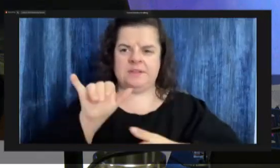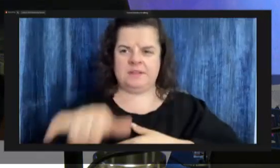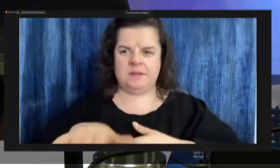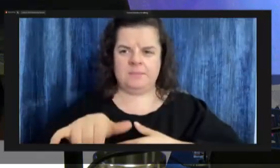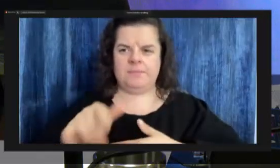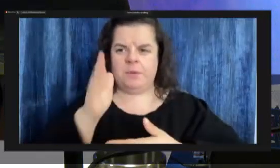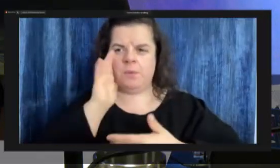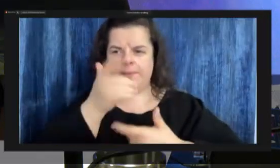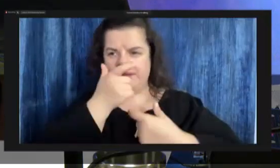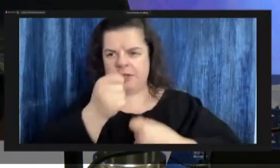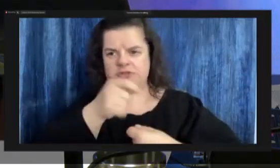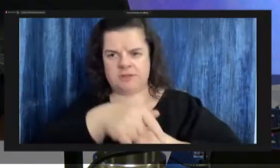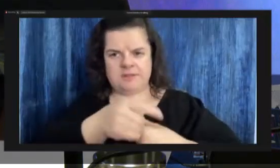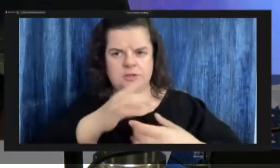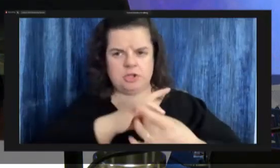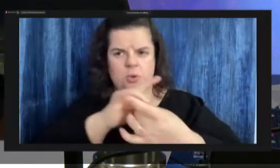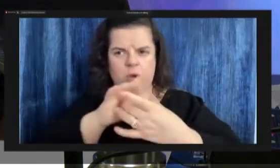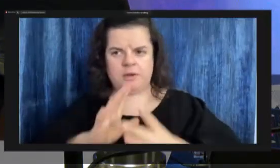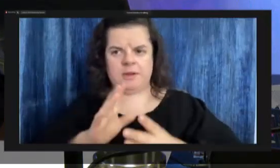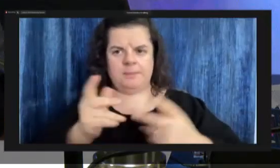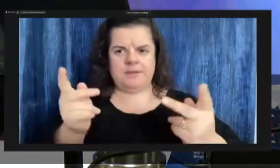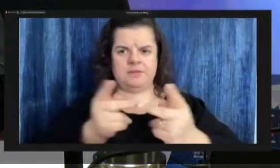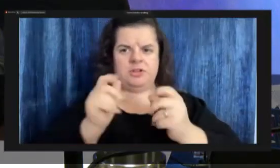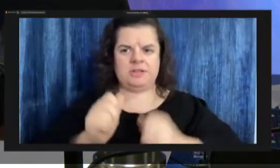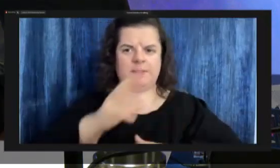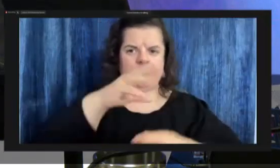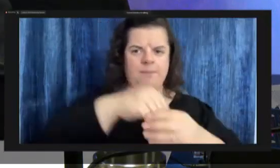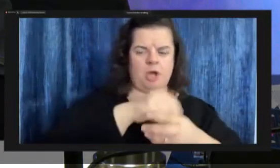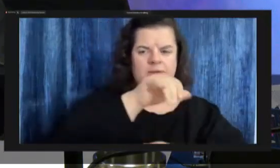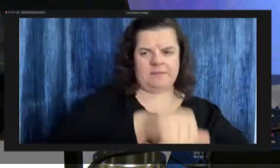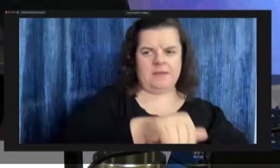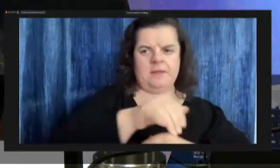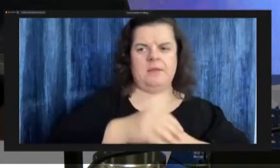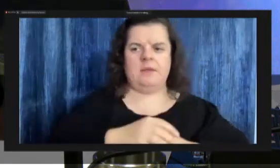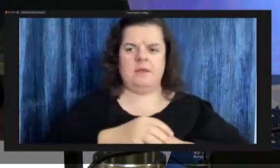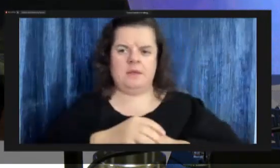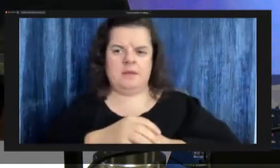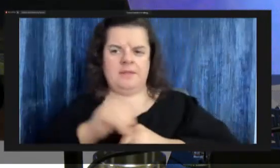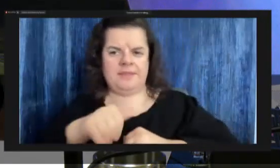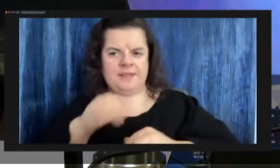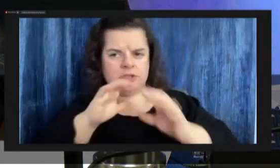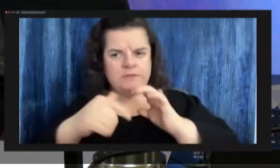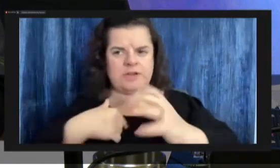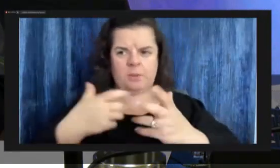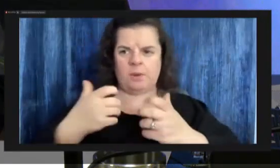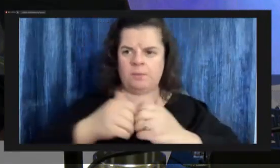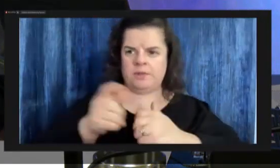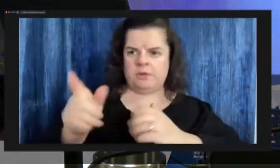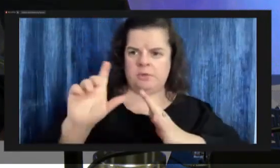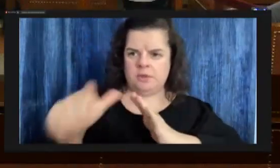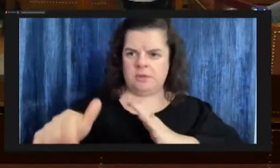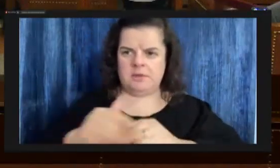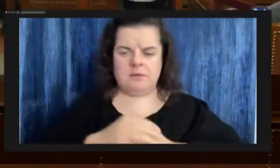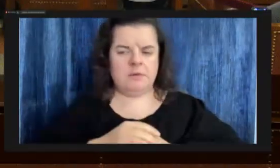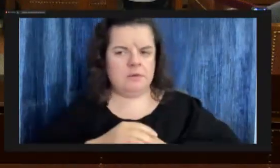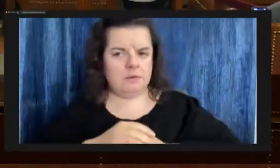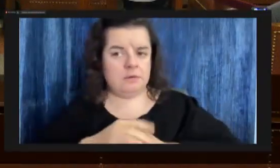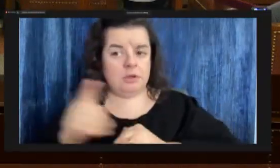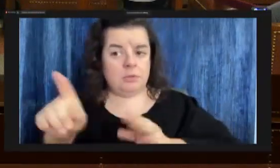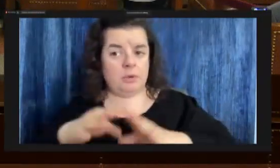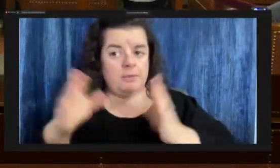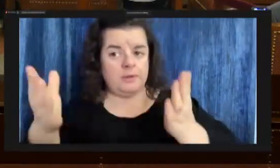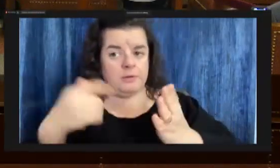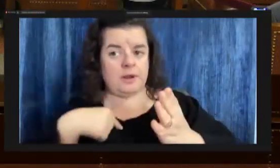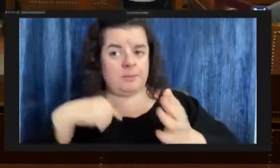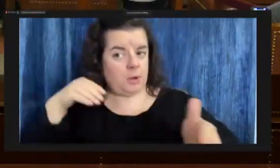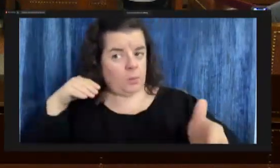see if this coordinator position could help play a role in that. So it's a conversation I'd like to participate in, that's all. So you opened the door, and so I'm gonna walk